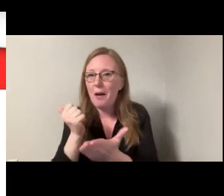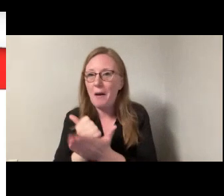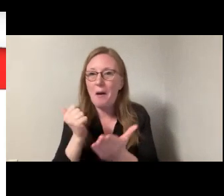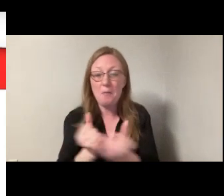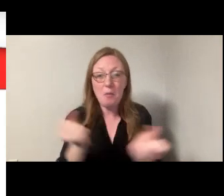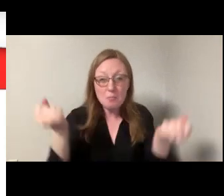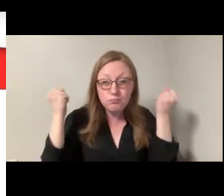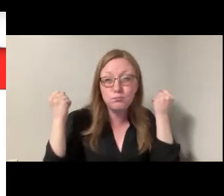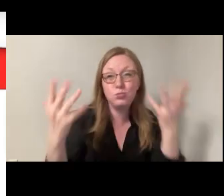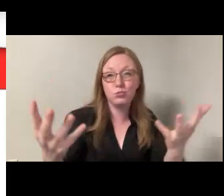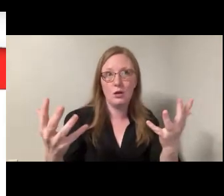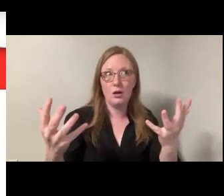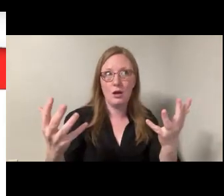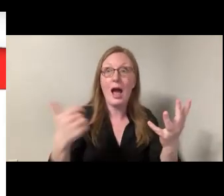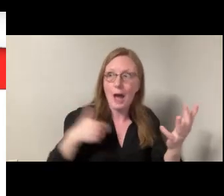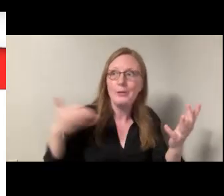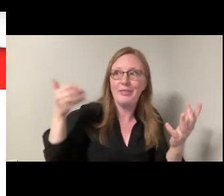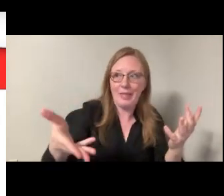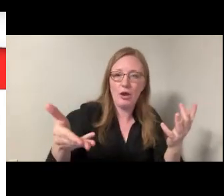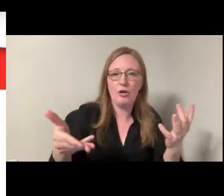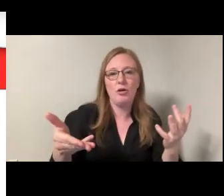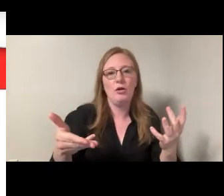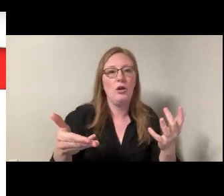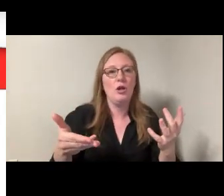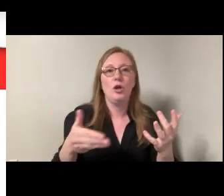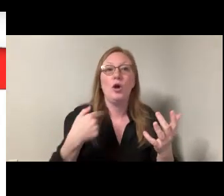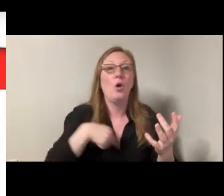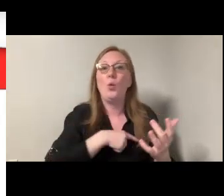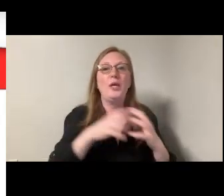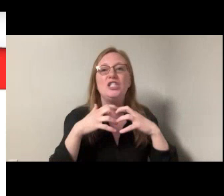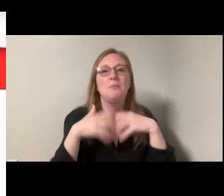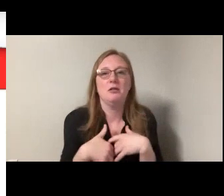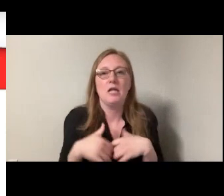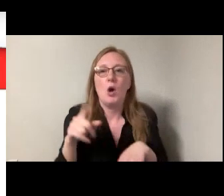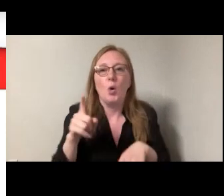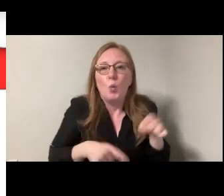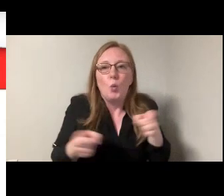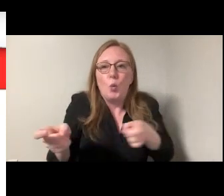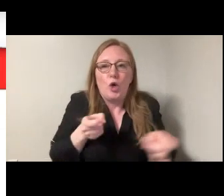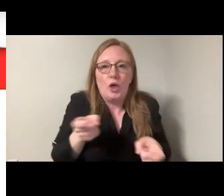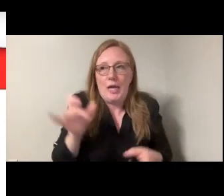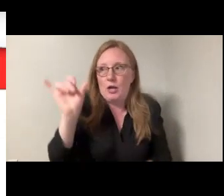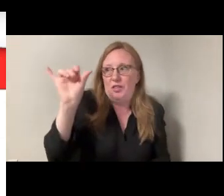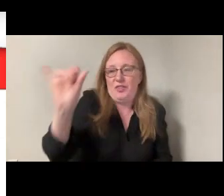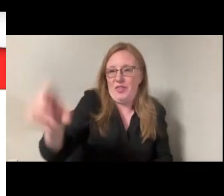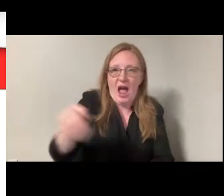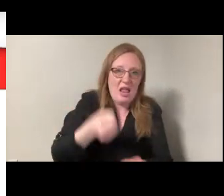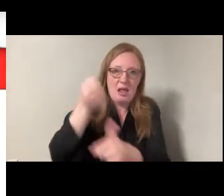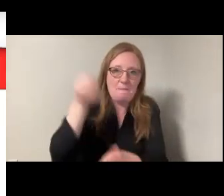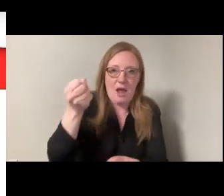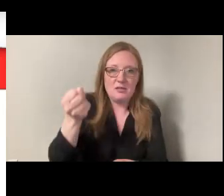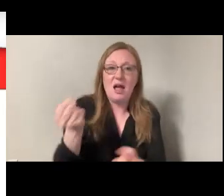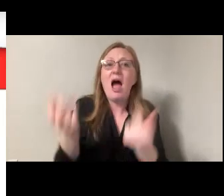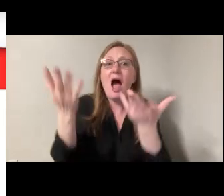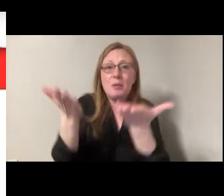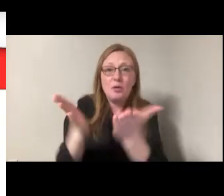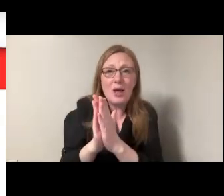tell you, I know because I was there, we completely melted down. We could not handle this, the amount of requests that were